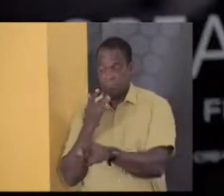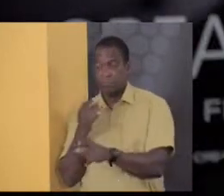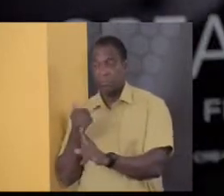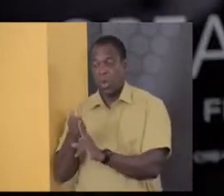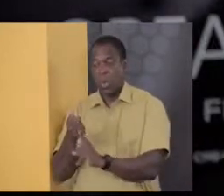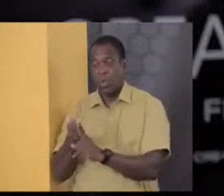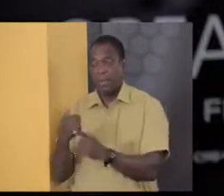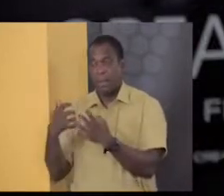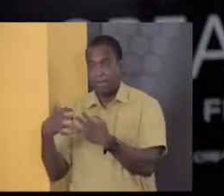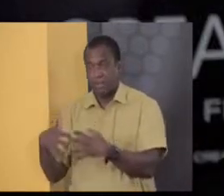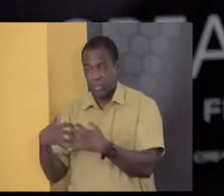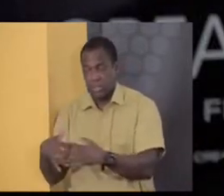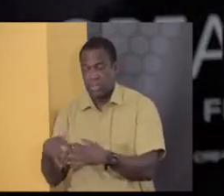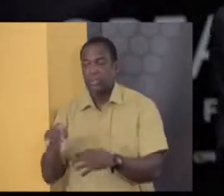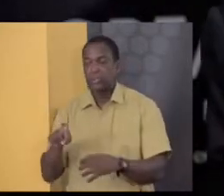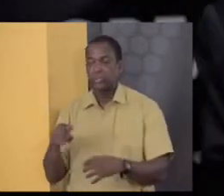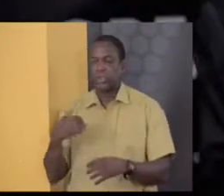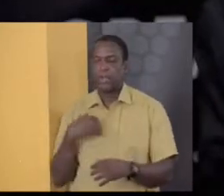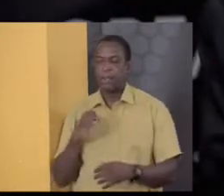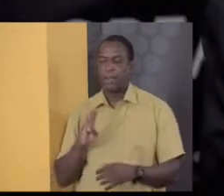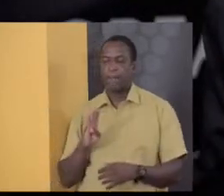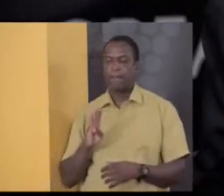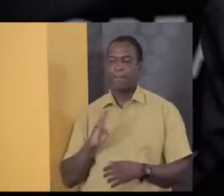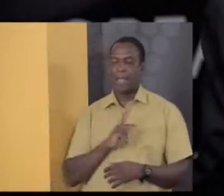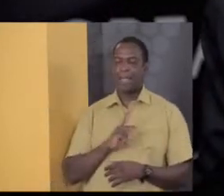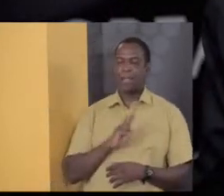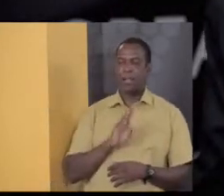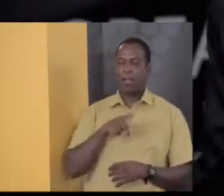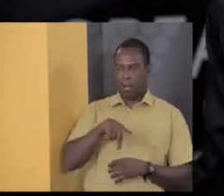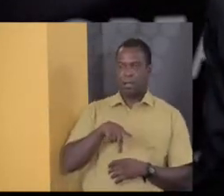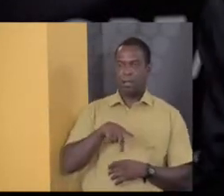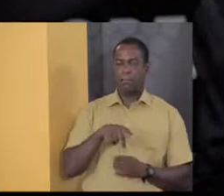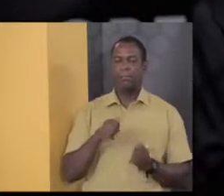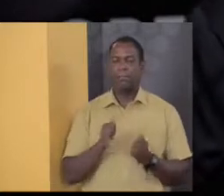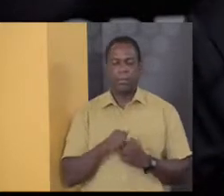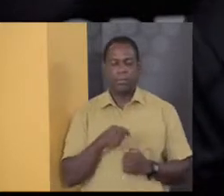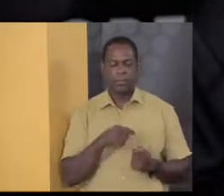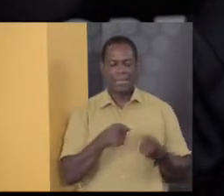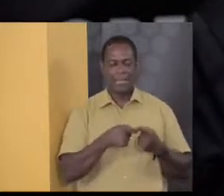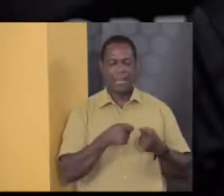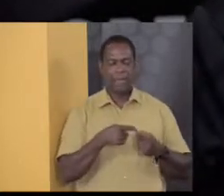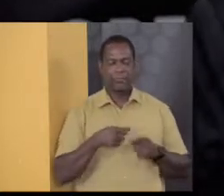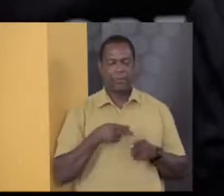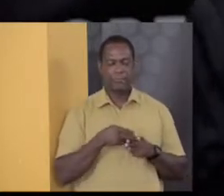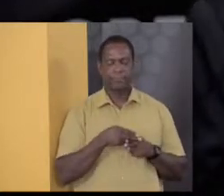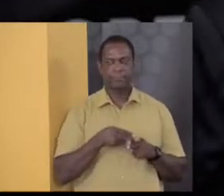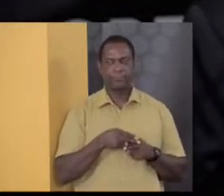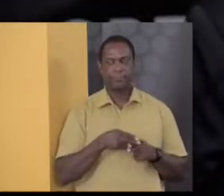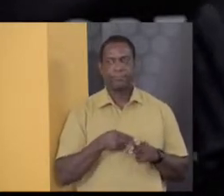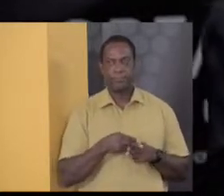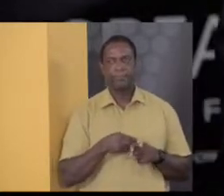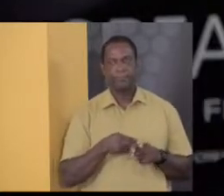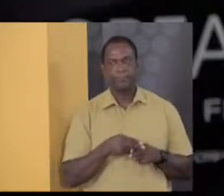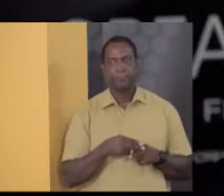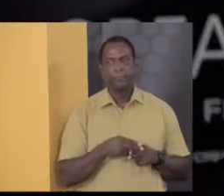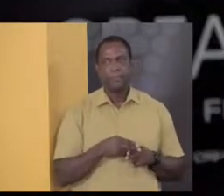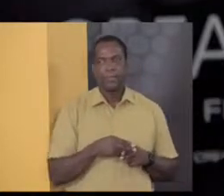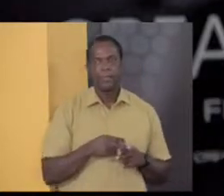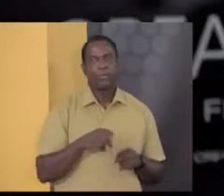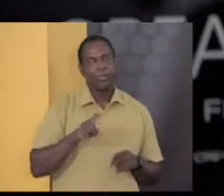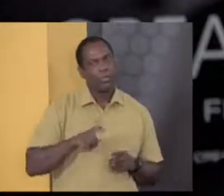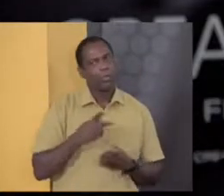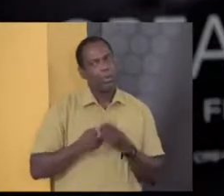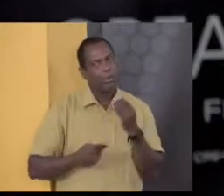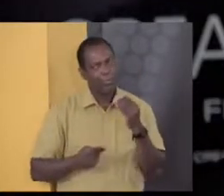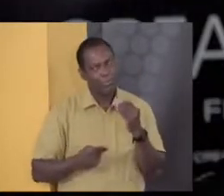be a backup with the electric cutter. Well, unless electricity goes, then you're in a problem. But these things, of